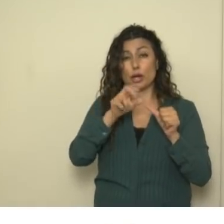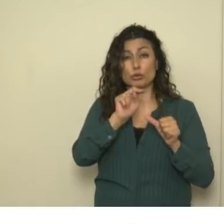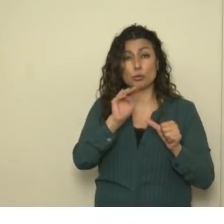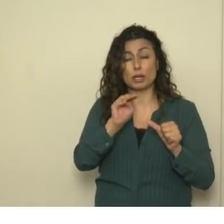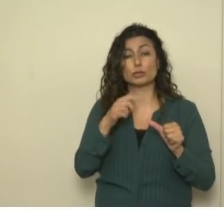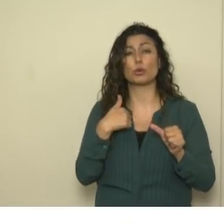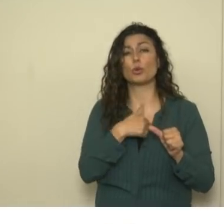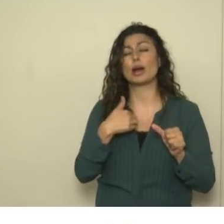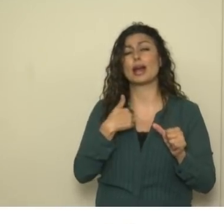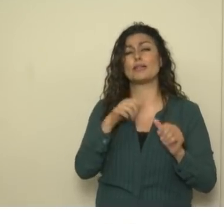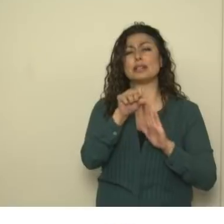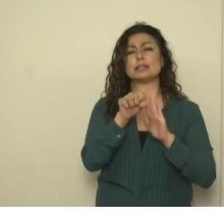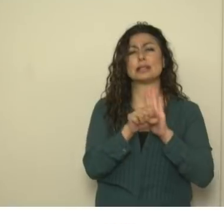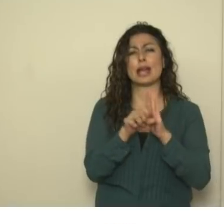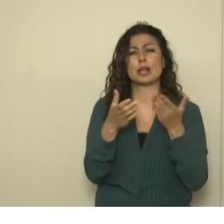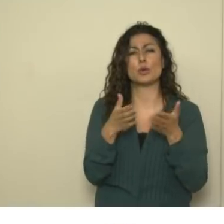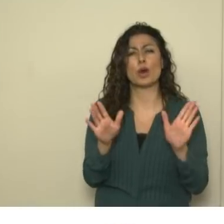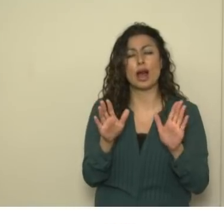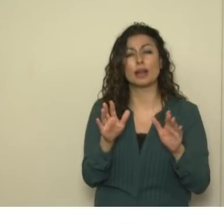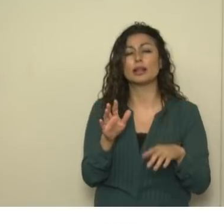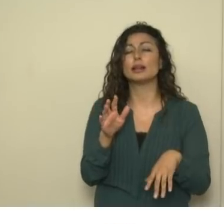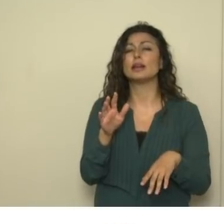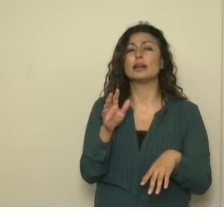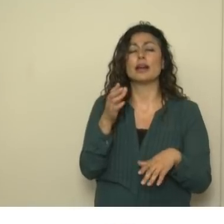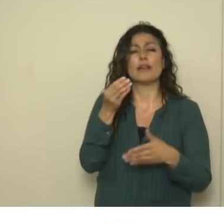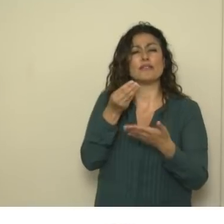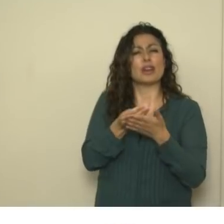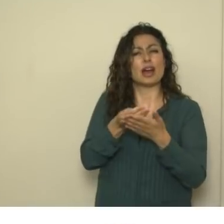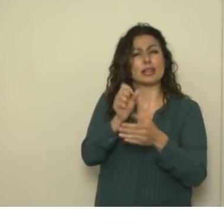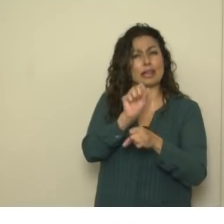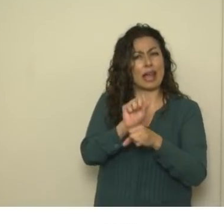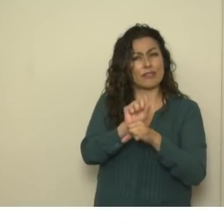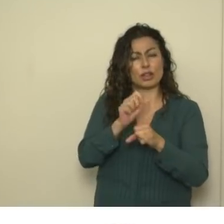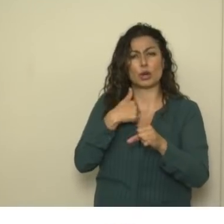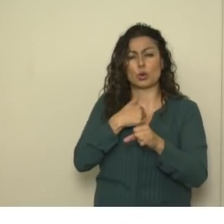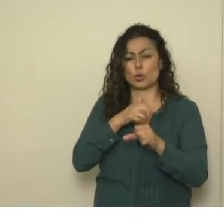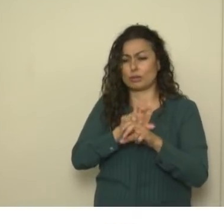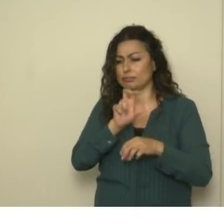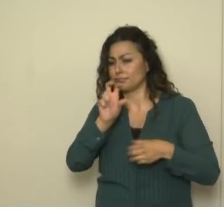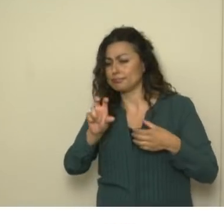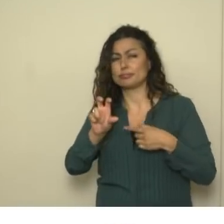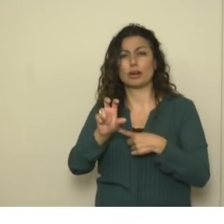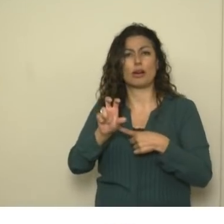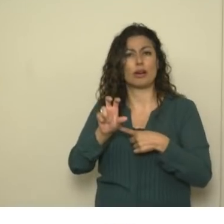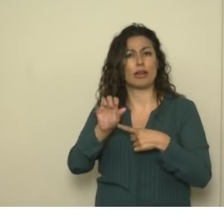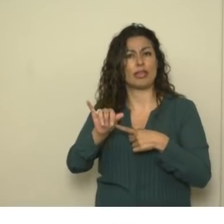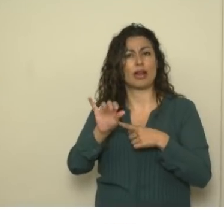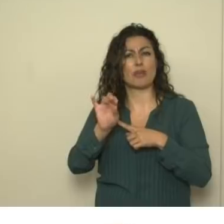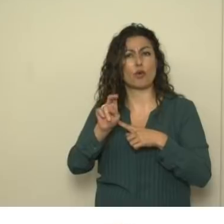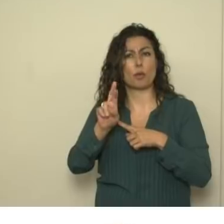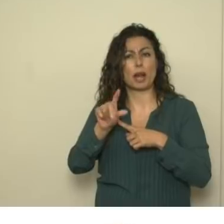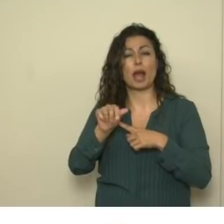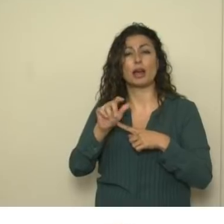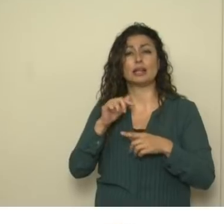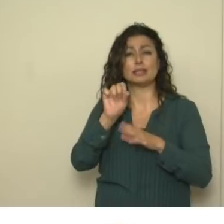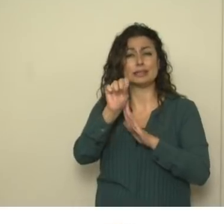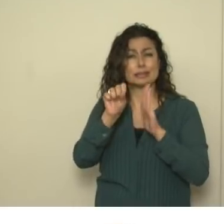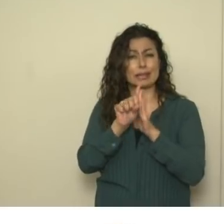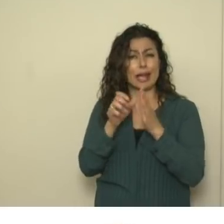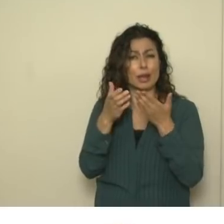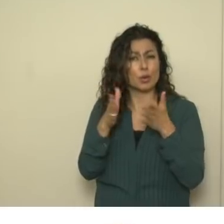has a statewide funding effort and a funding formula. We do statewide accountability. We